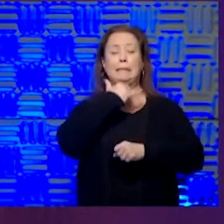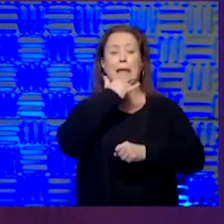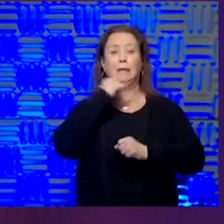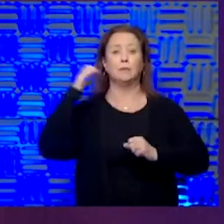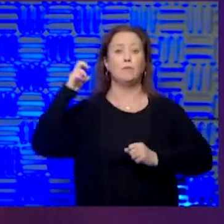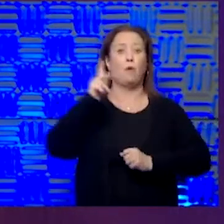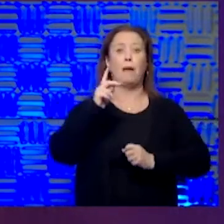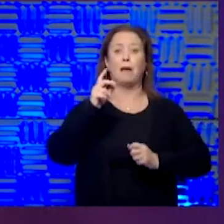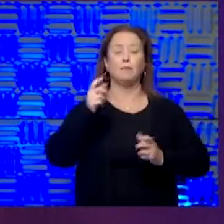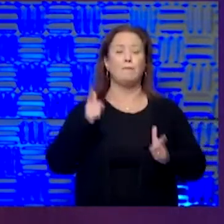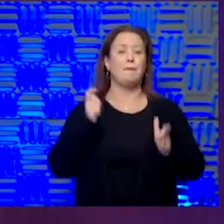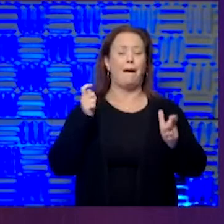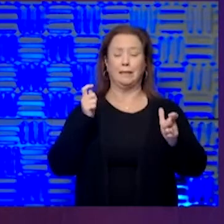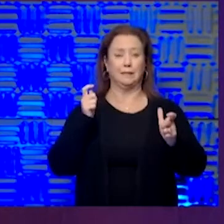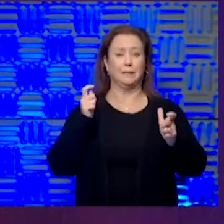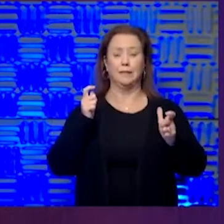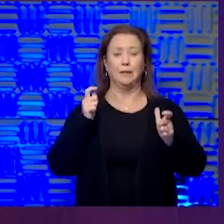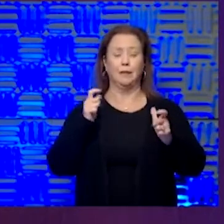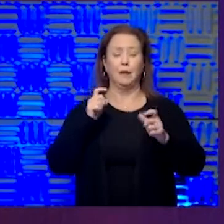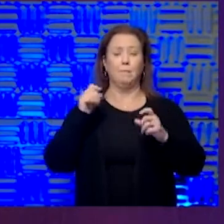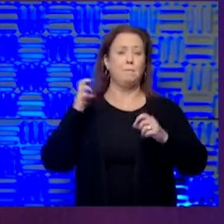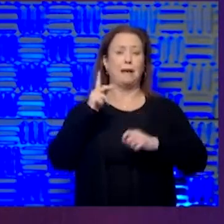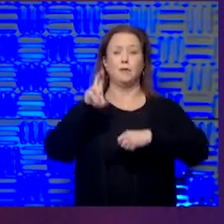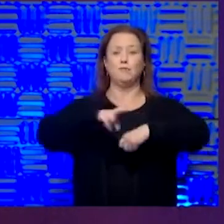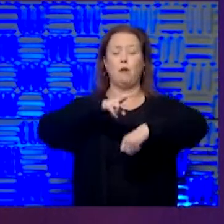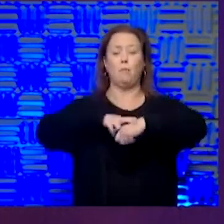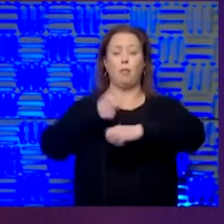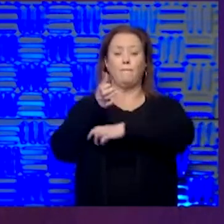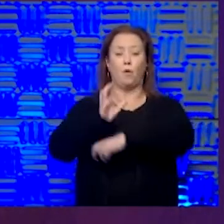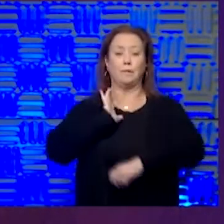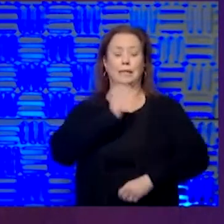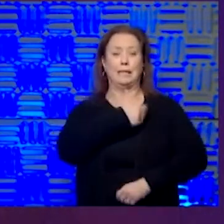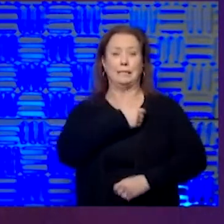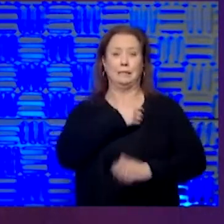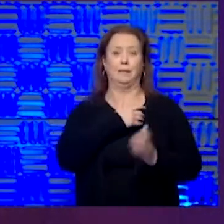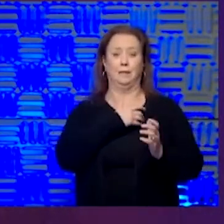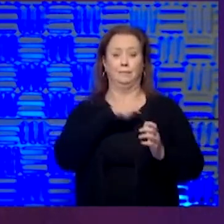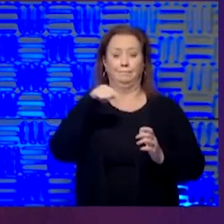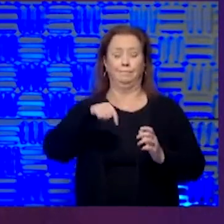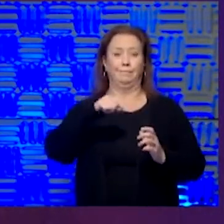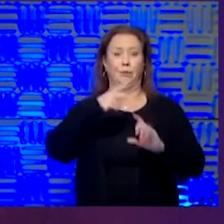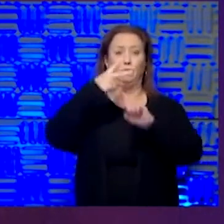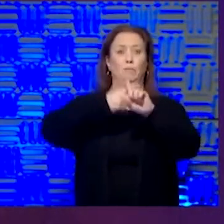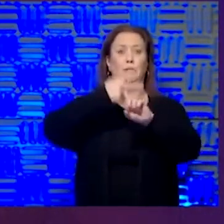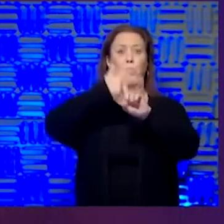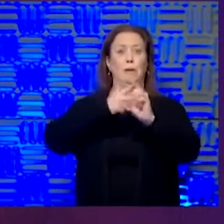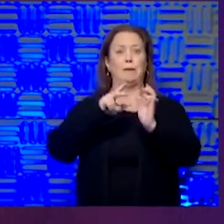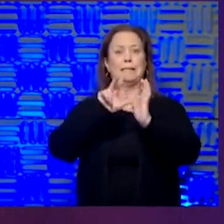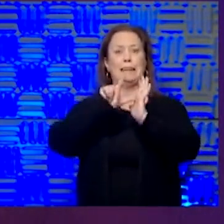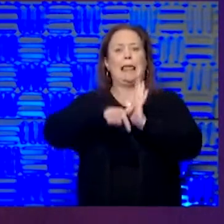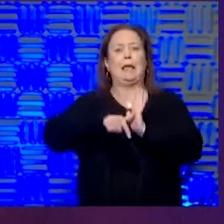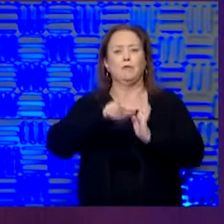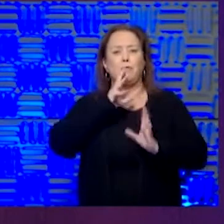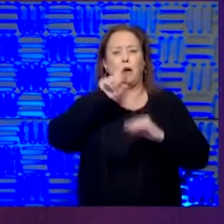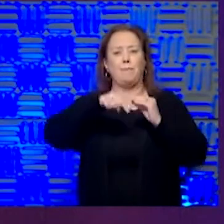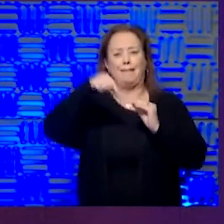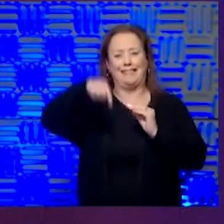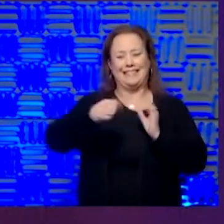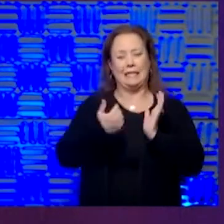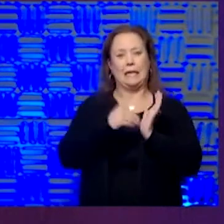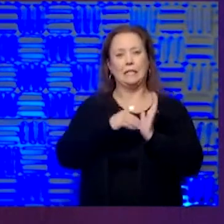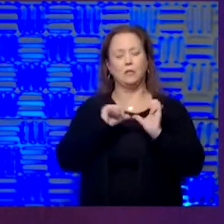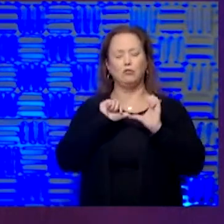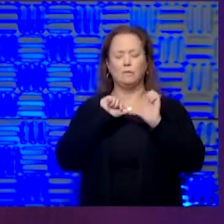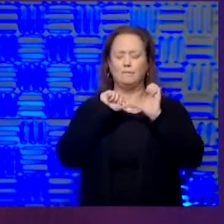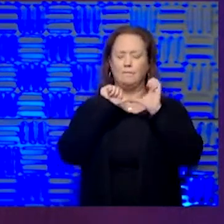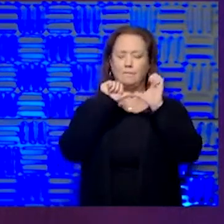go back too quickly and force us into having these conversations again in 2 months or 4 months. So really staying the course